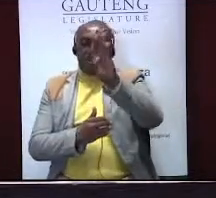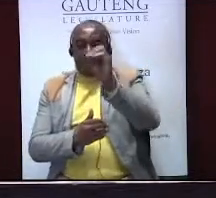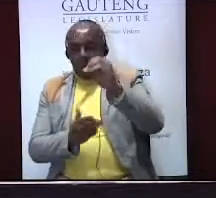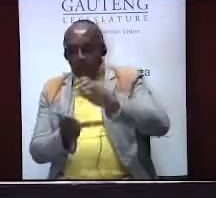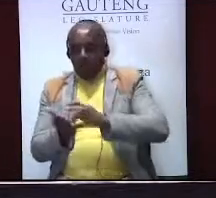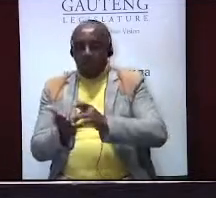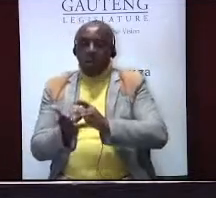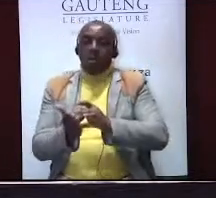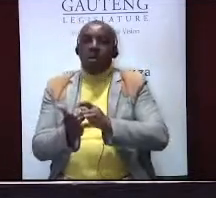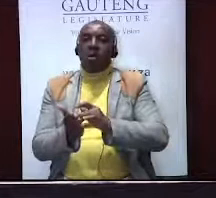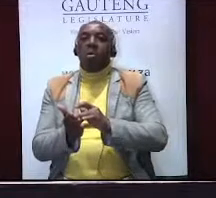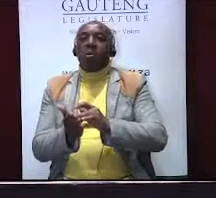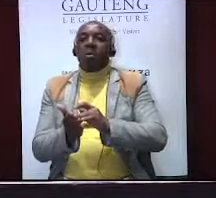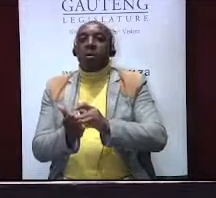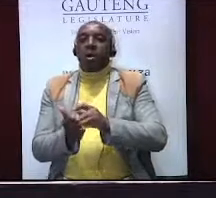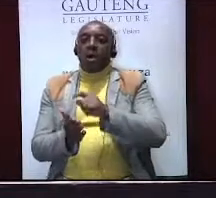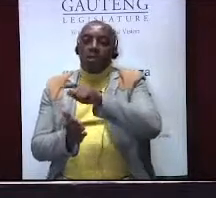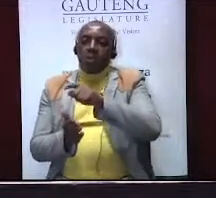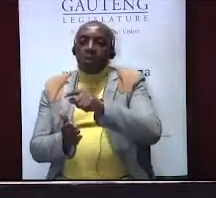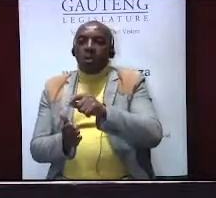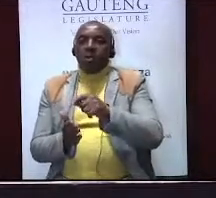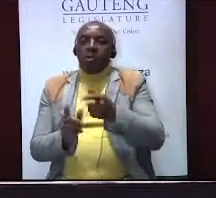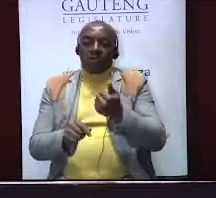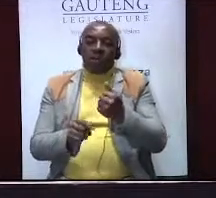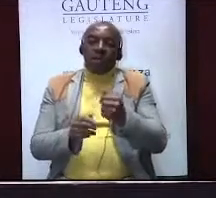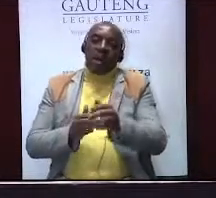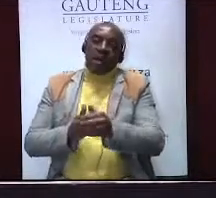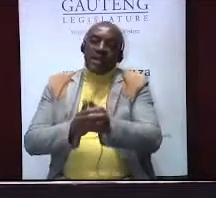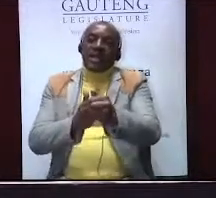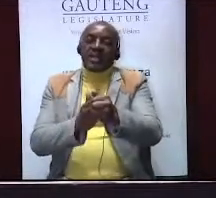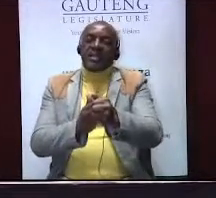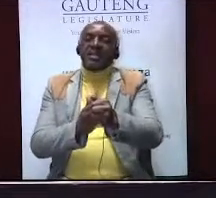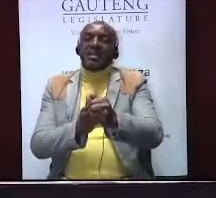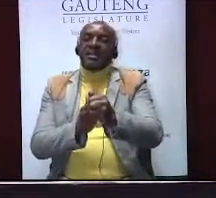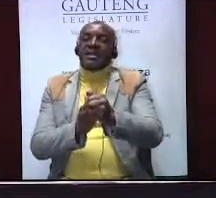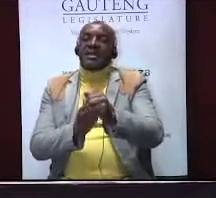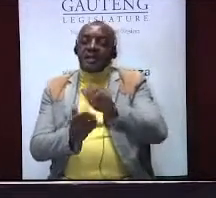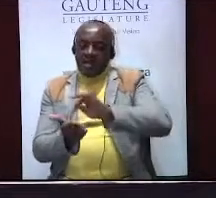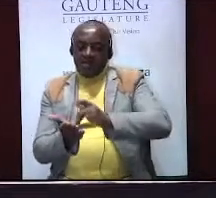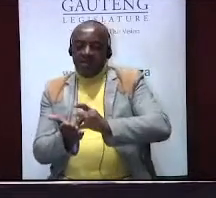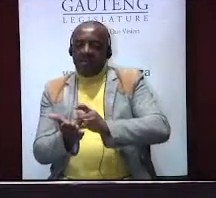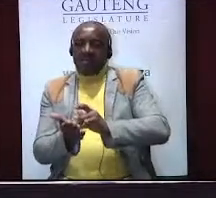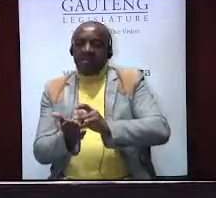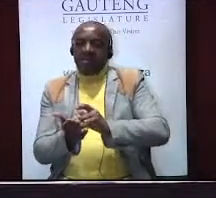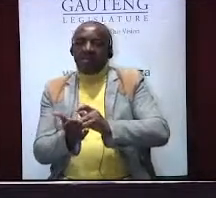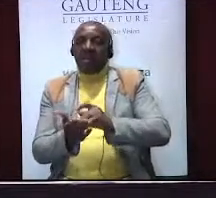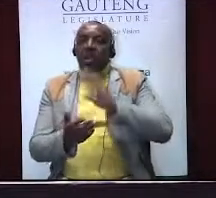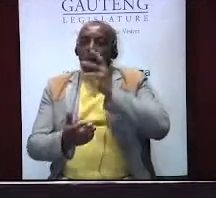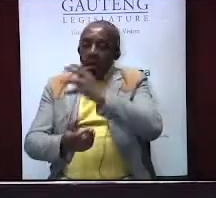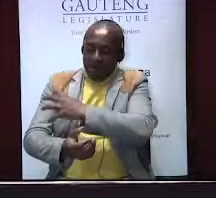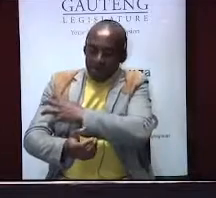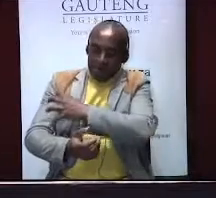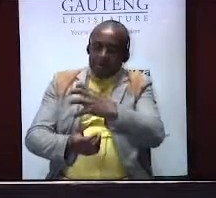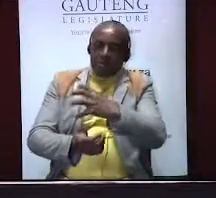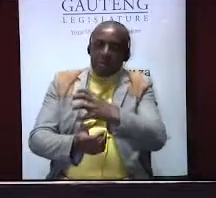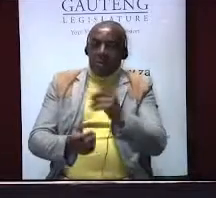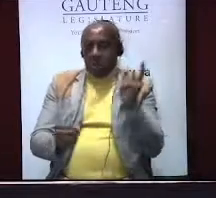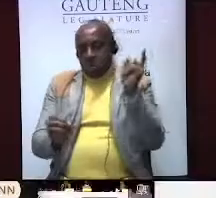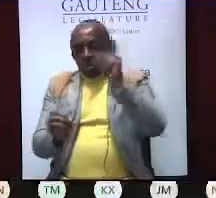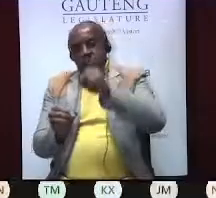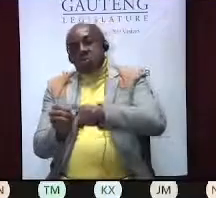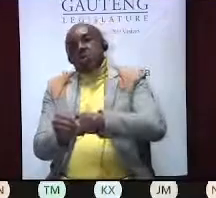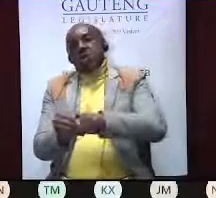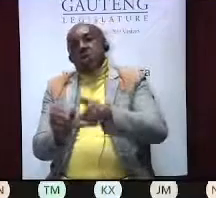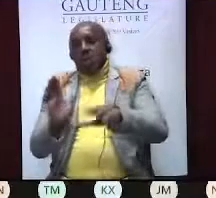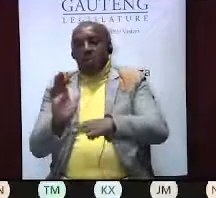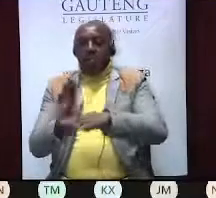Through the leadership of the MEC, government partnership with the sector should be strengthened with a joint program